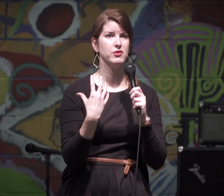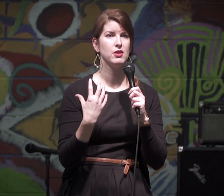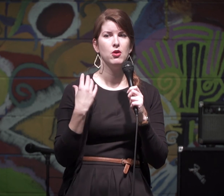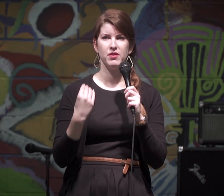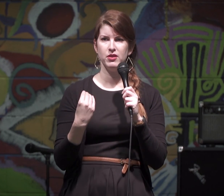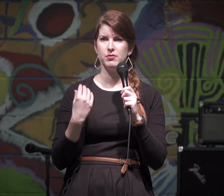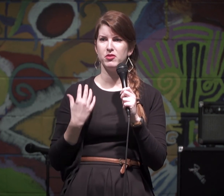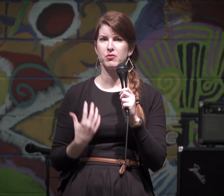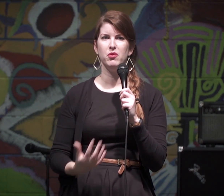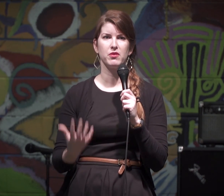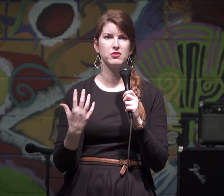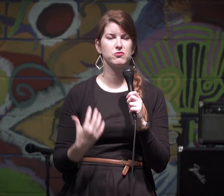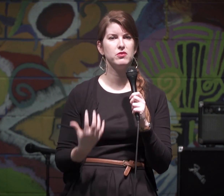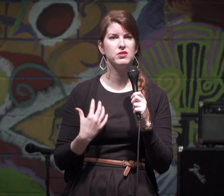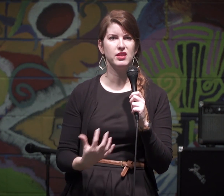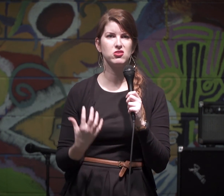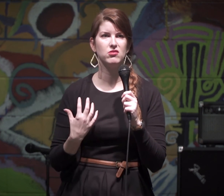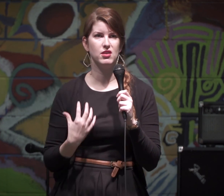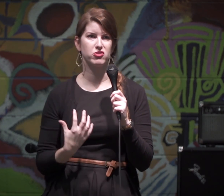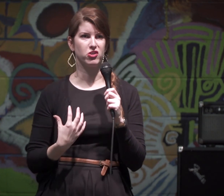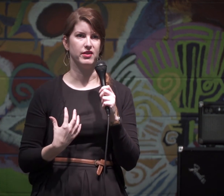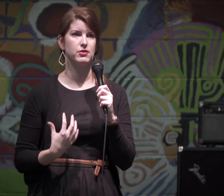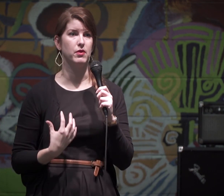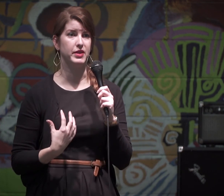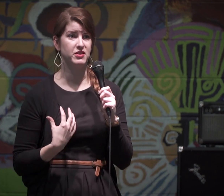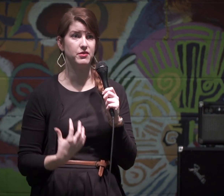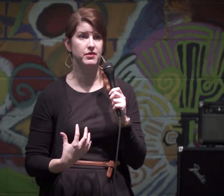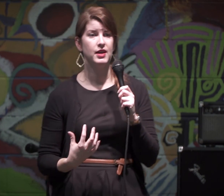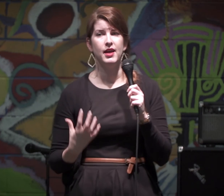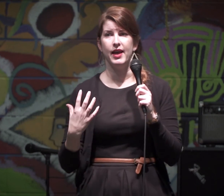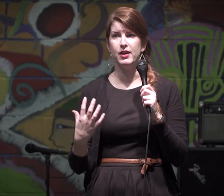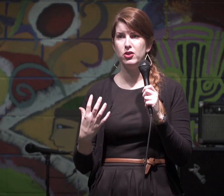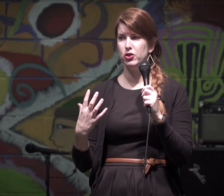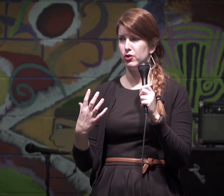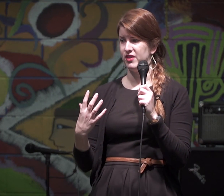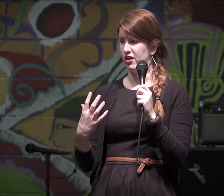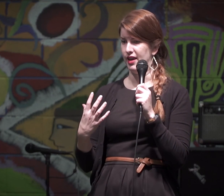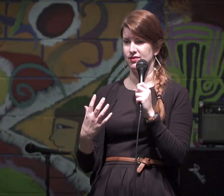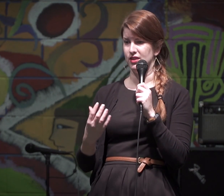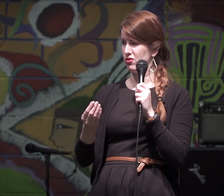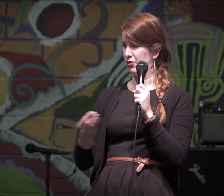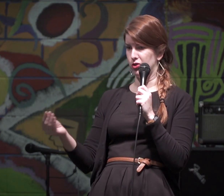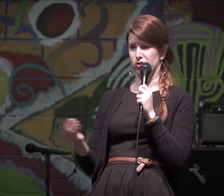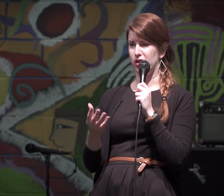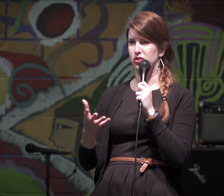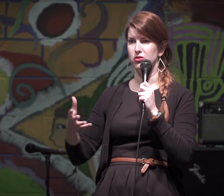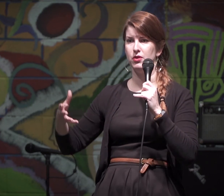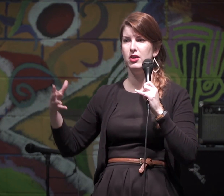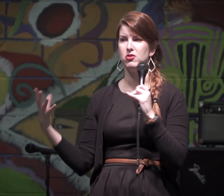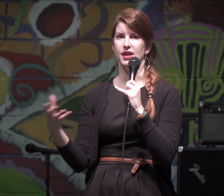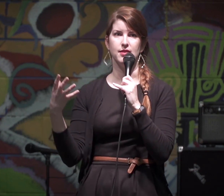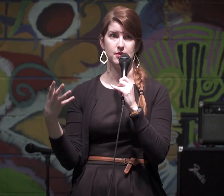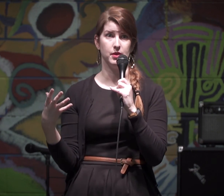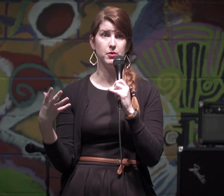nonverbals, we're there to build rapport. There's a real relational undercurrent to what we do. And you are there as the interlocutor trying